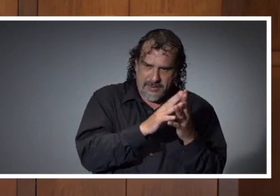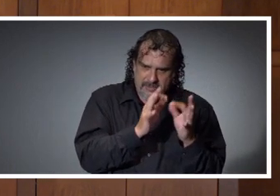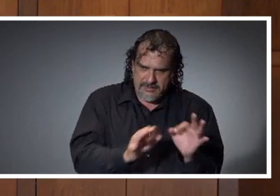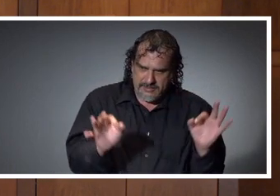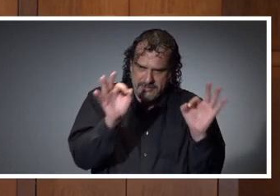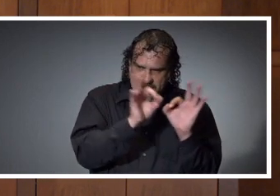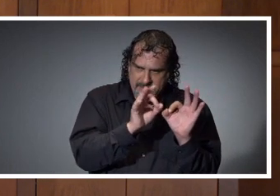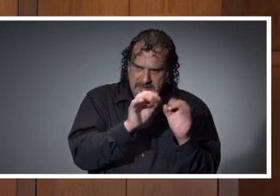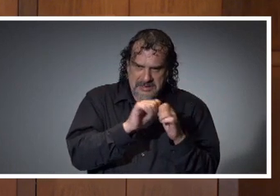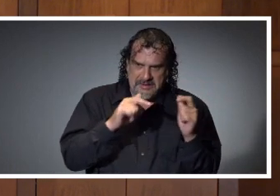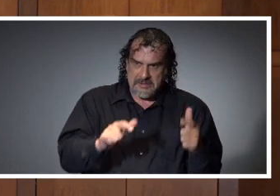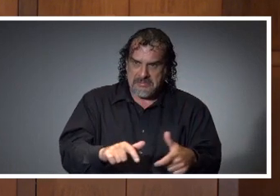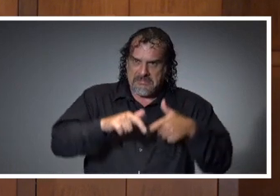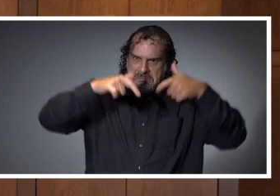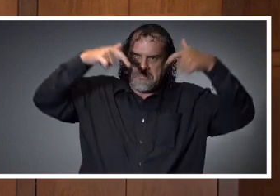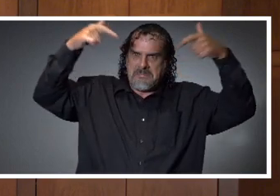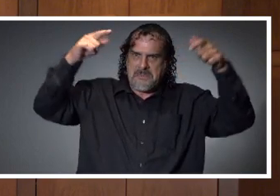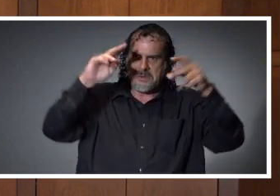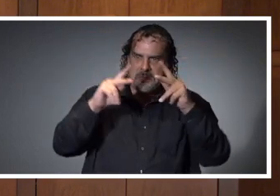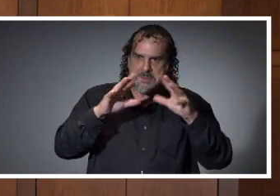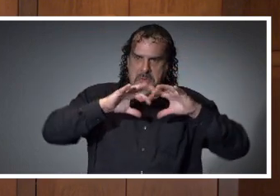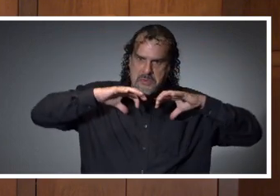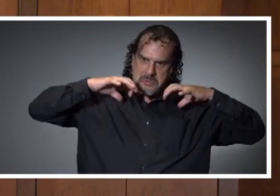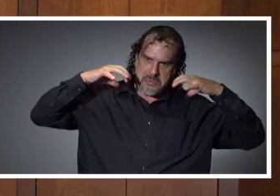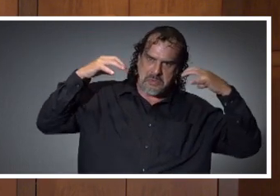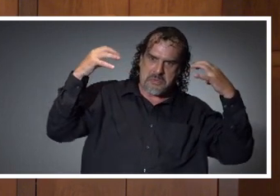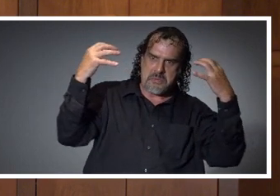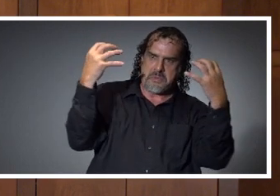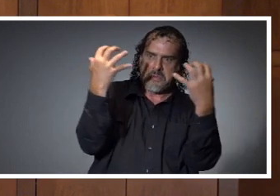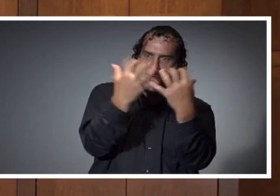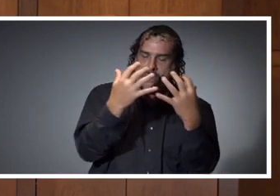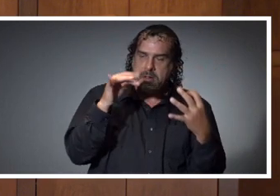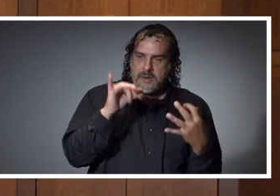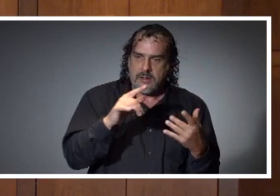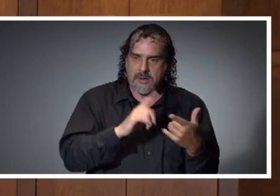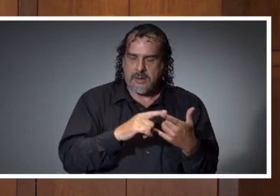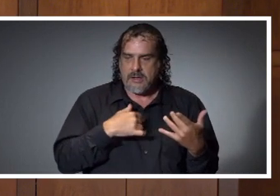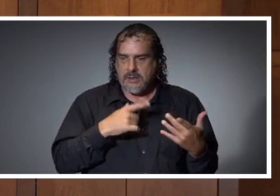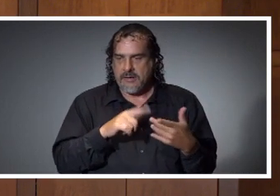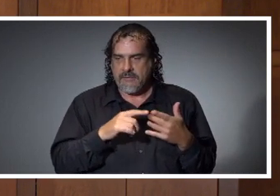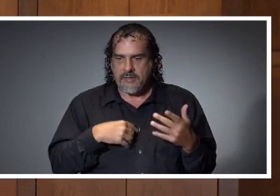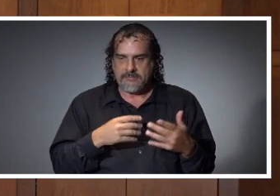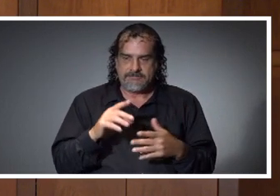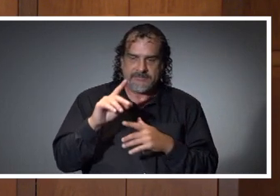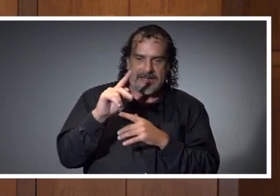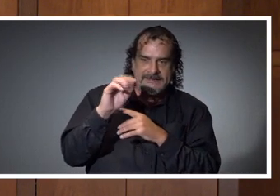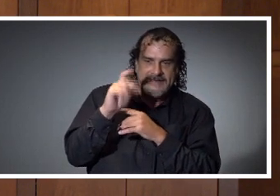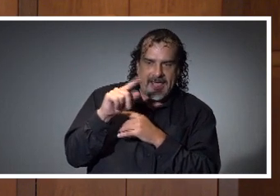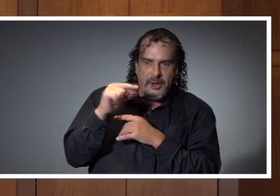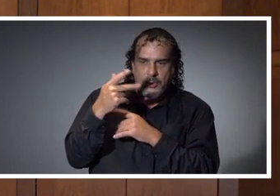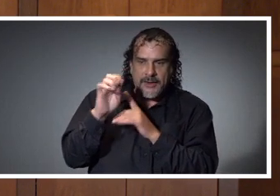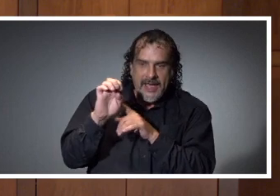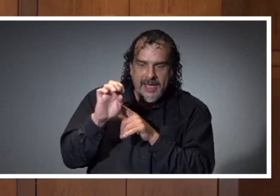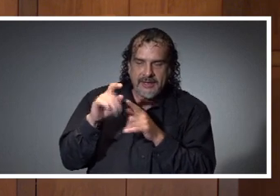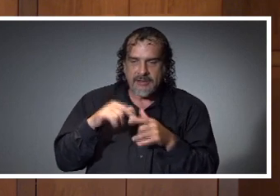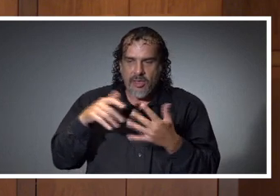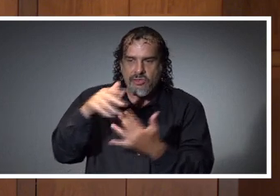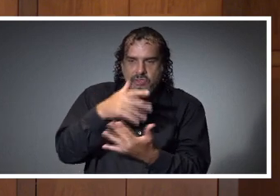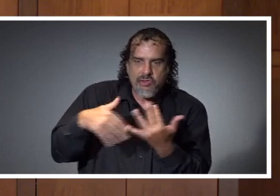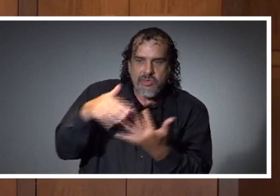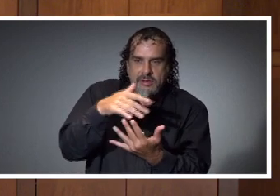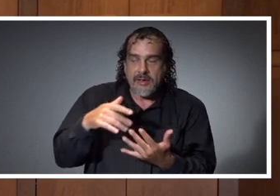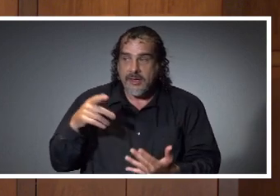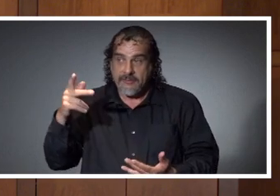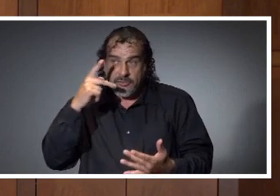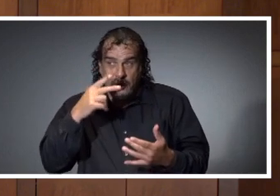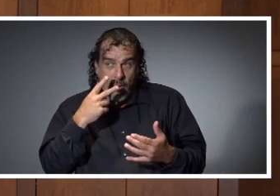is a much larger draw of audiences, not only for the games, but for tailgating and other socializing? Right. Well, if you read my entire